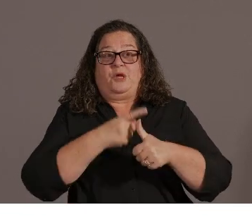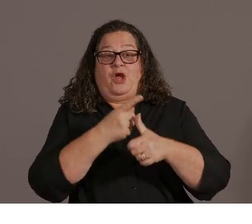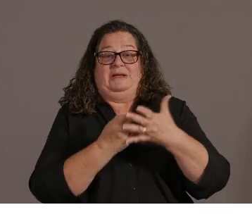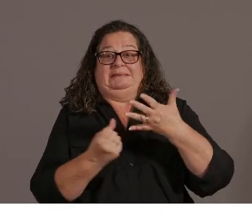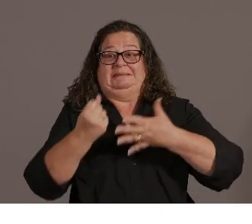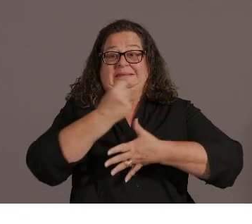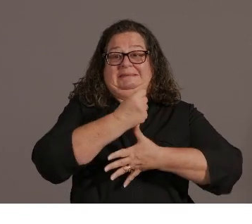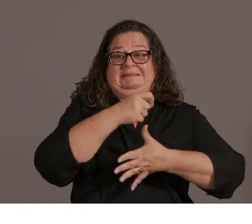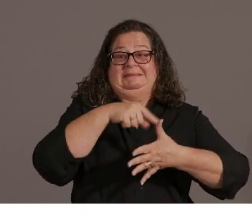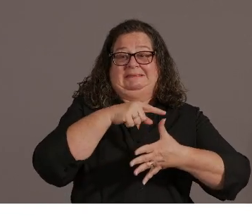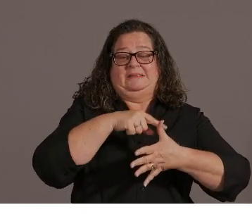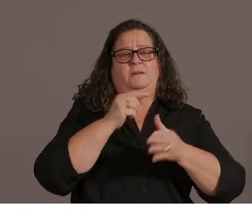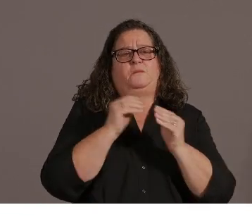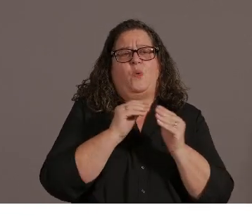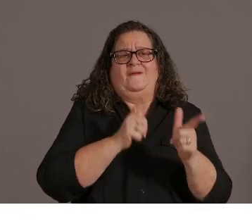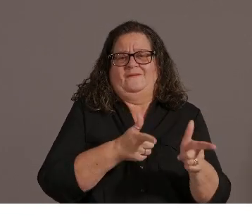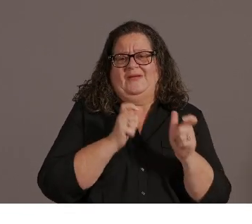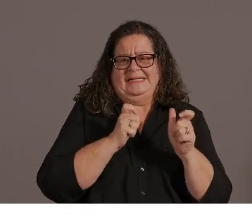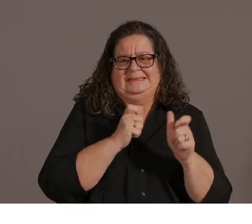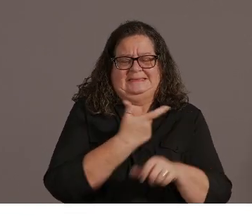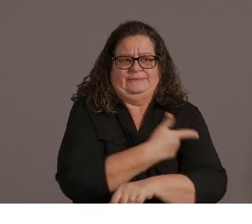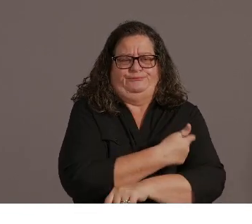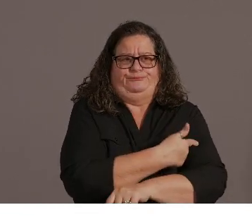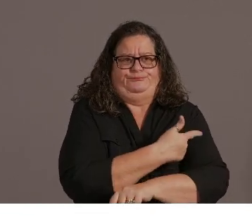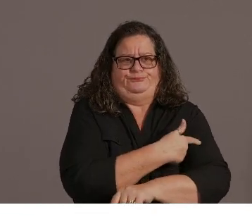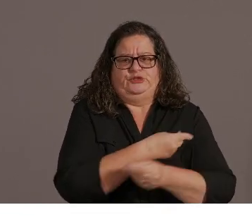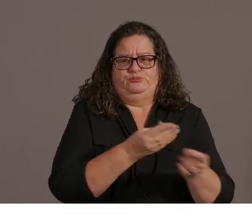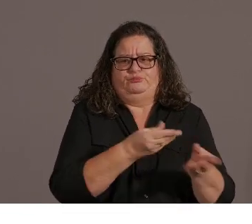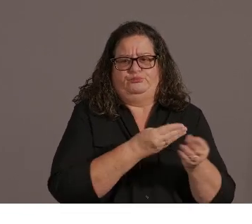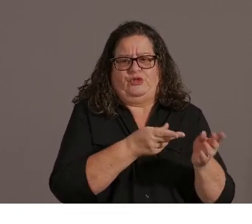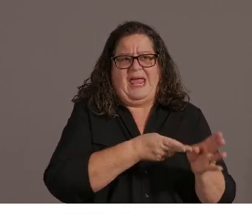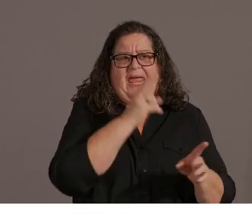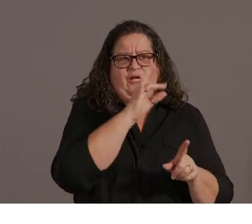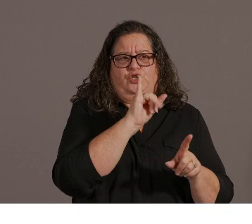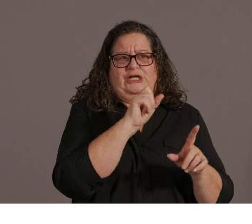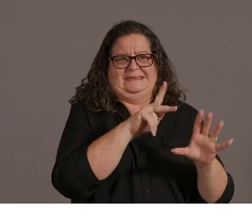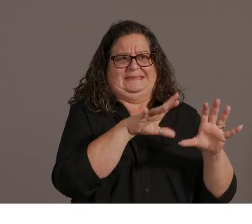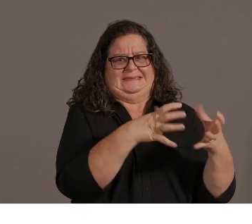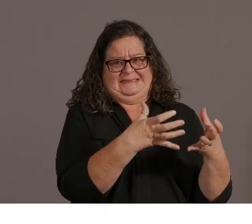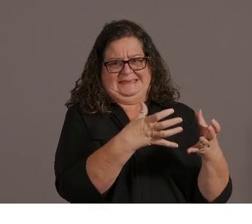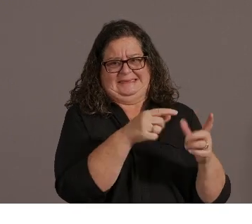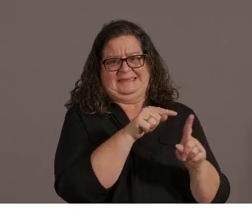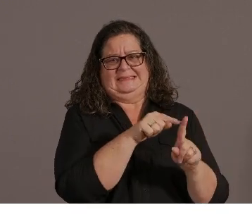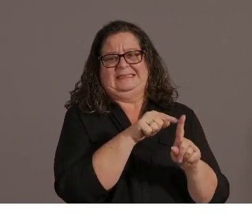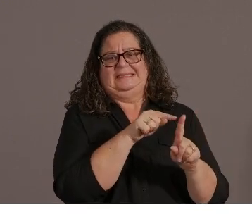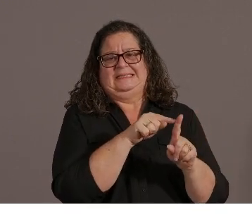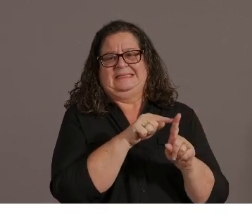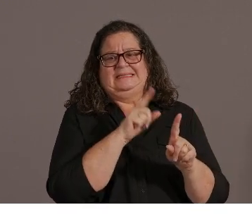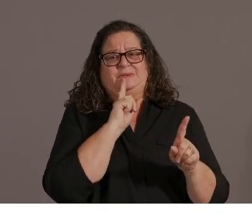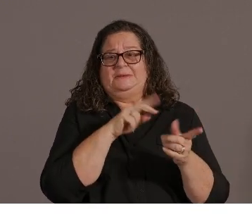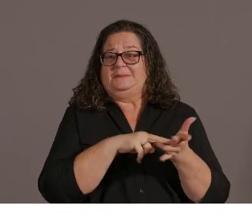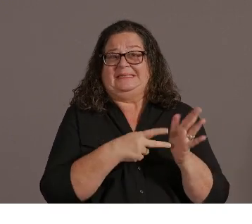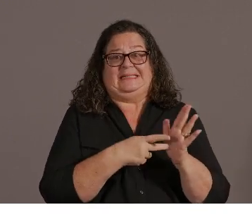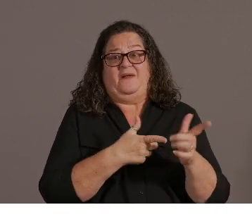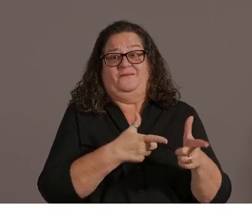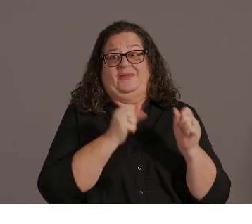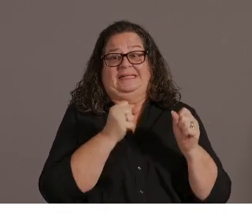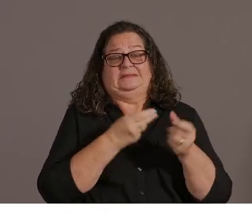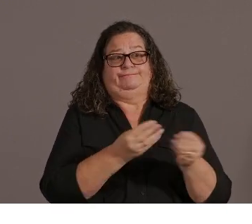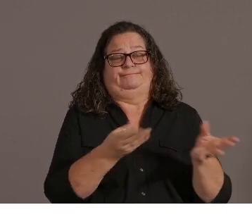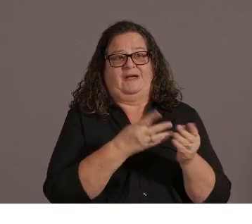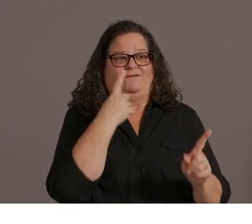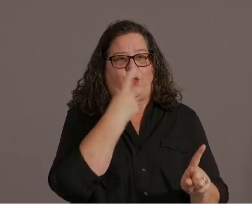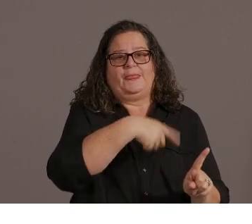previous prioritization allowed them. They would have still had to wait until after we had vaccinated our very long list of